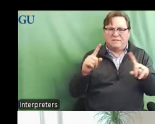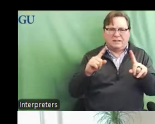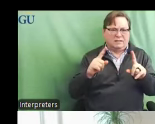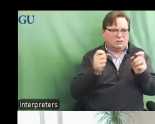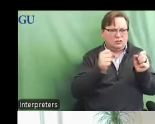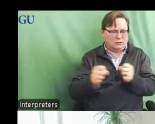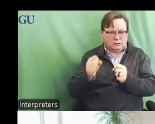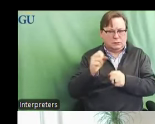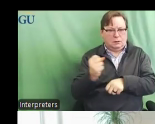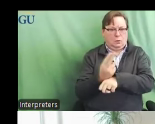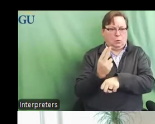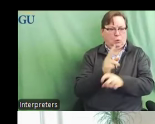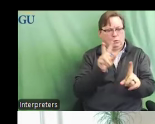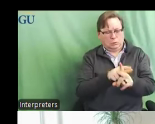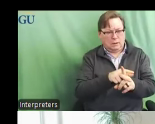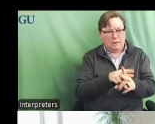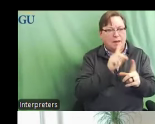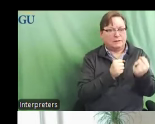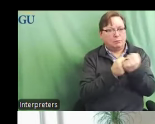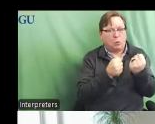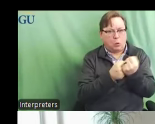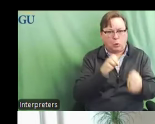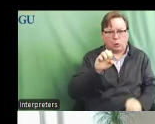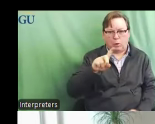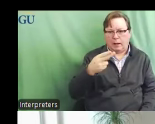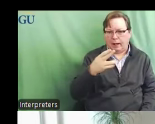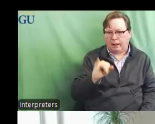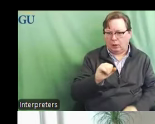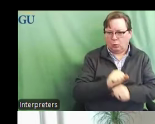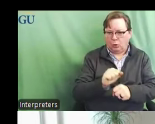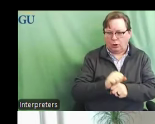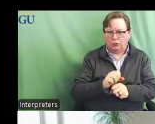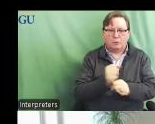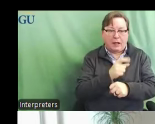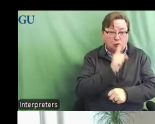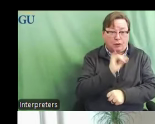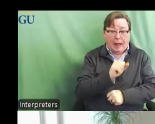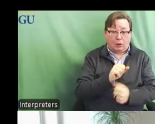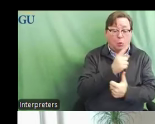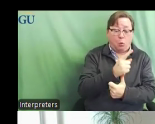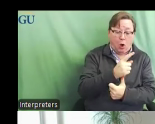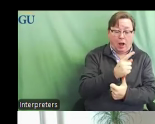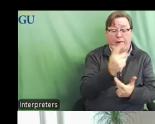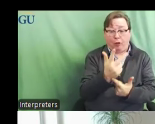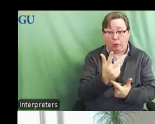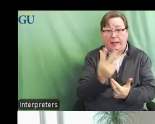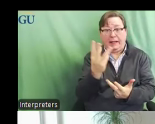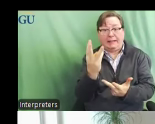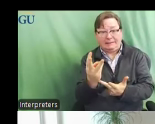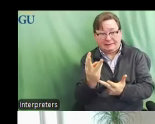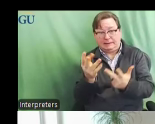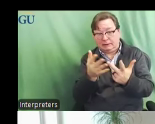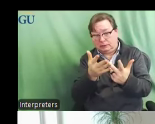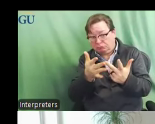this EHDI endeavor to make this 1-3-6, and then once enrolled,